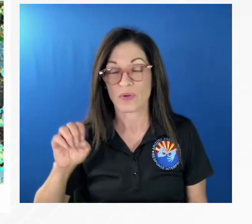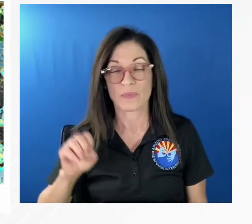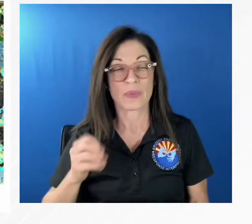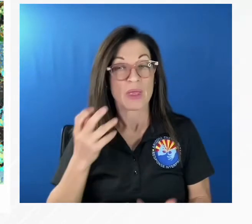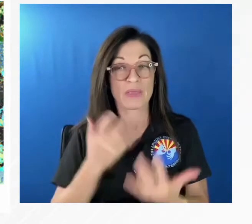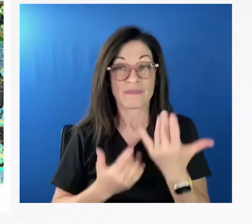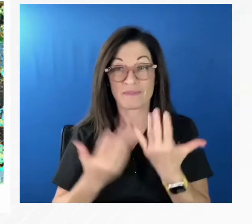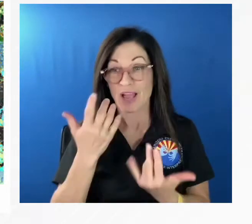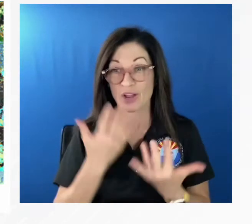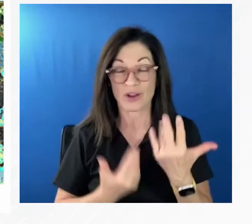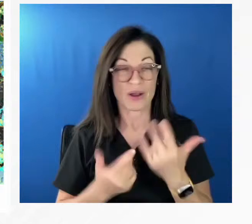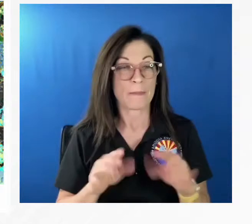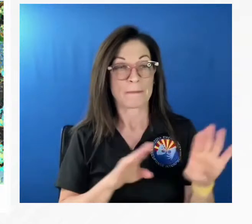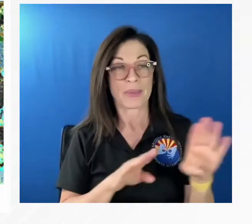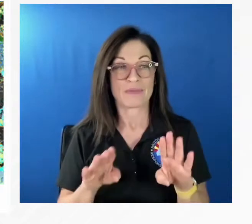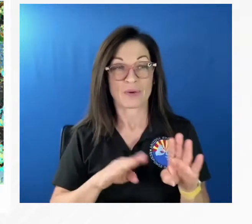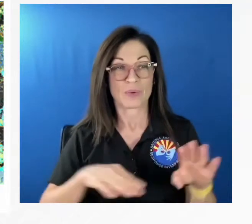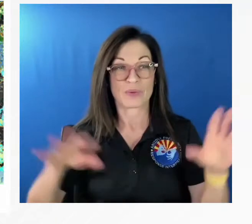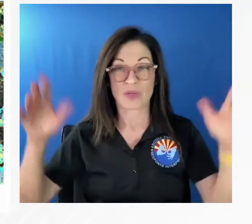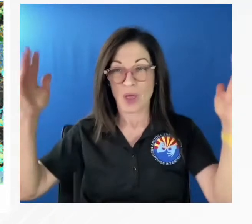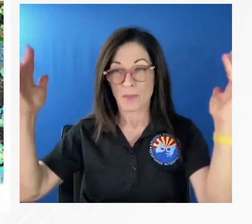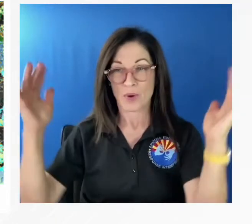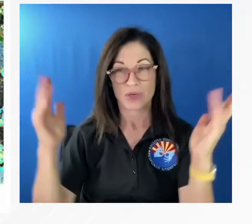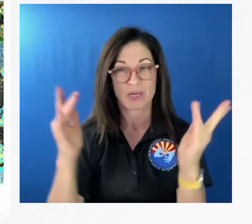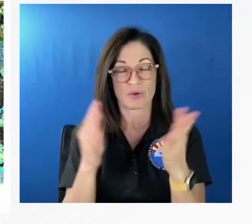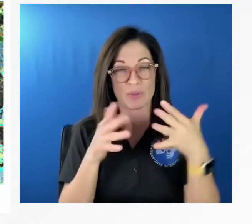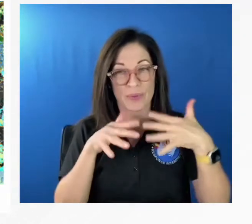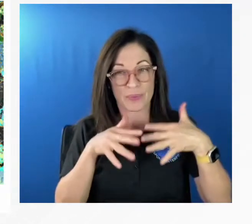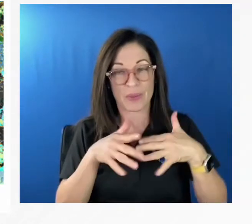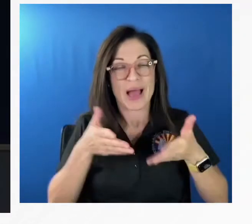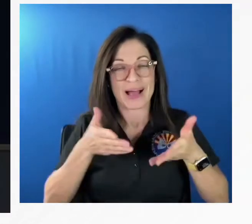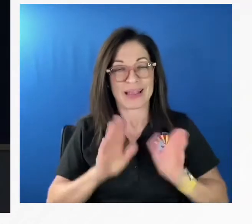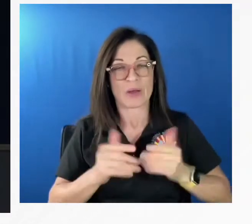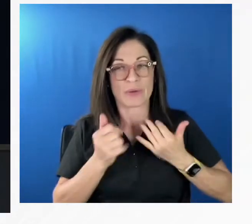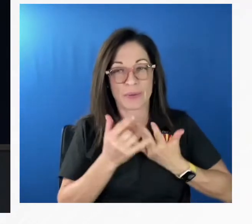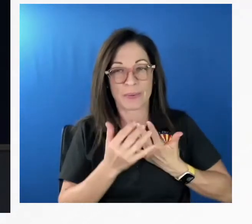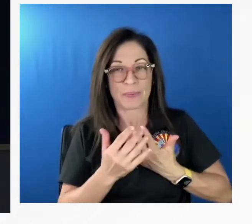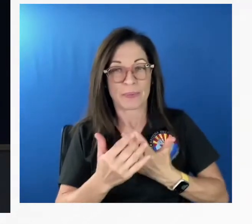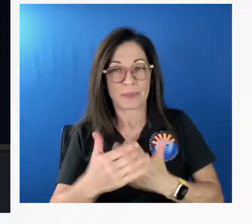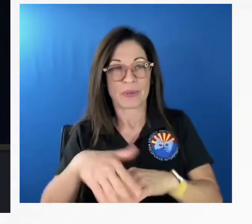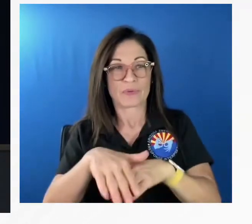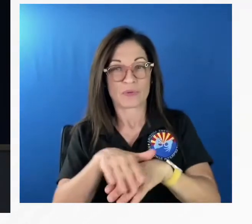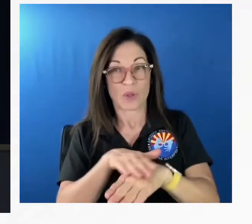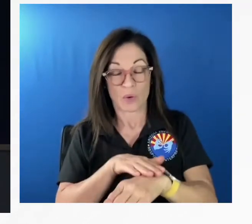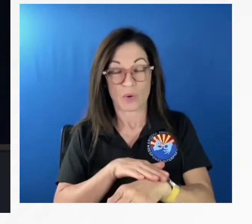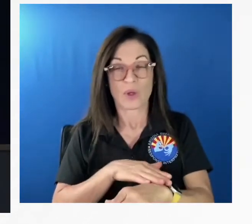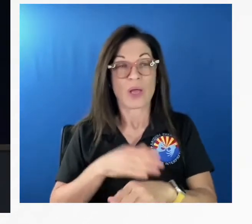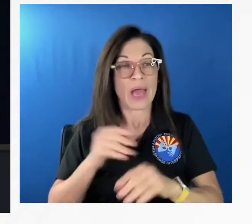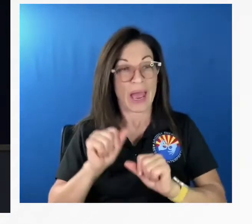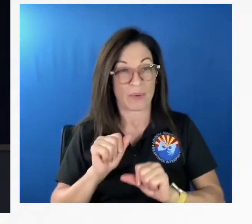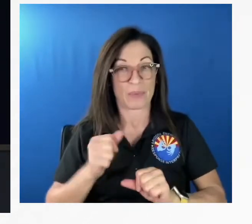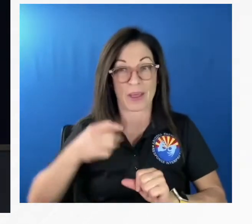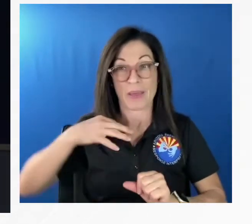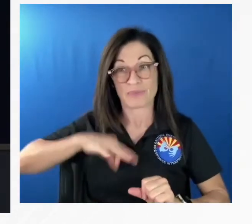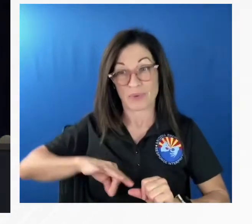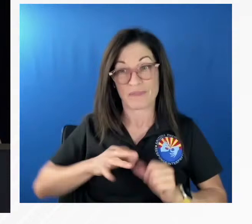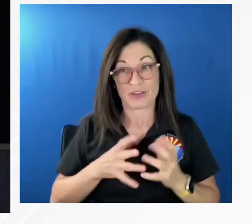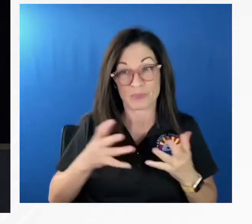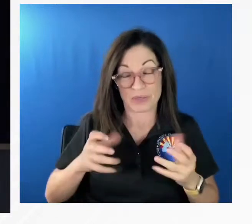was brought down through that grove and allowed to back slowly about as beneficial as it could be under the conditions on the ground out